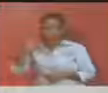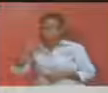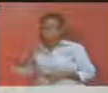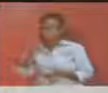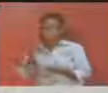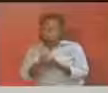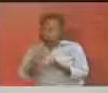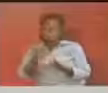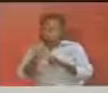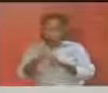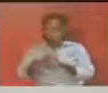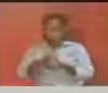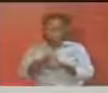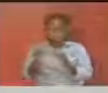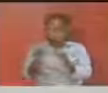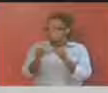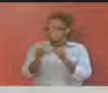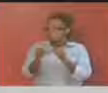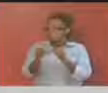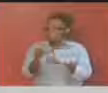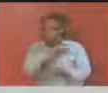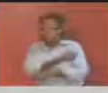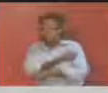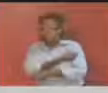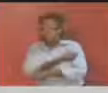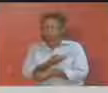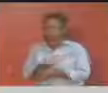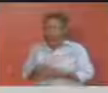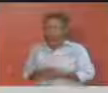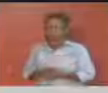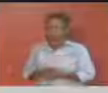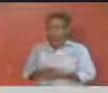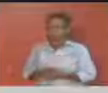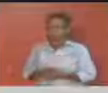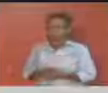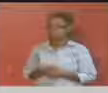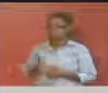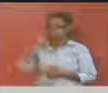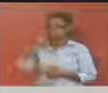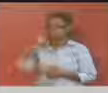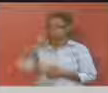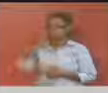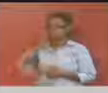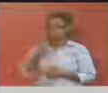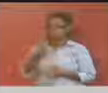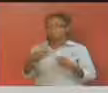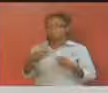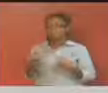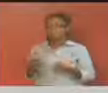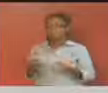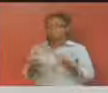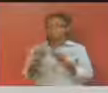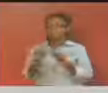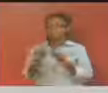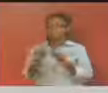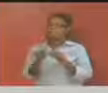bigger countries vaccinate their local populations, therefore more millions of doses become available,